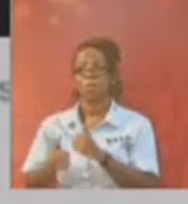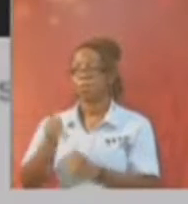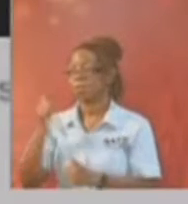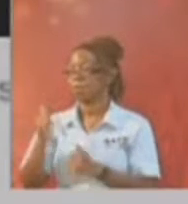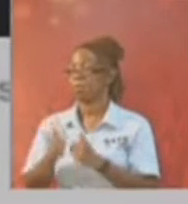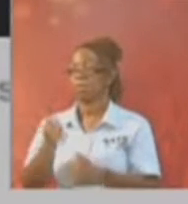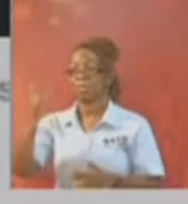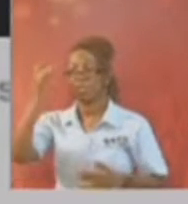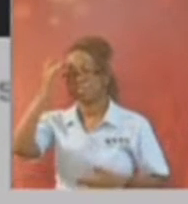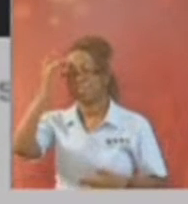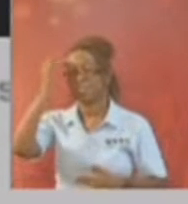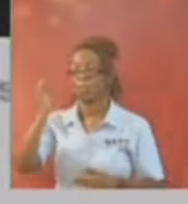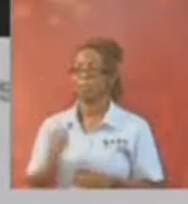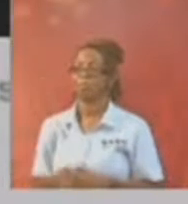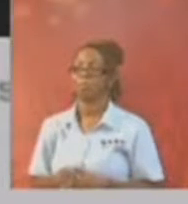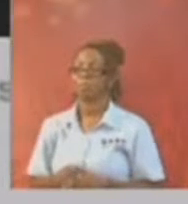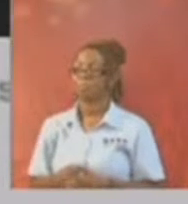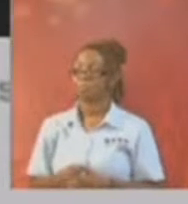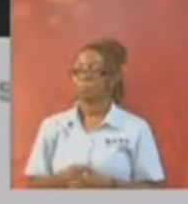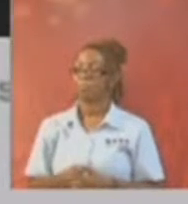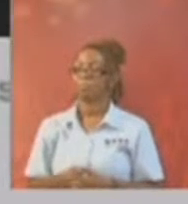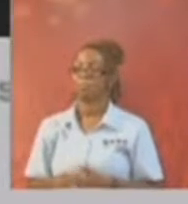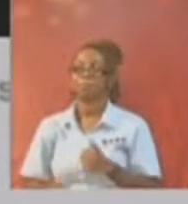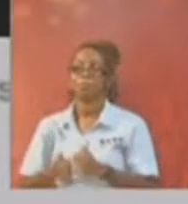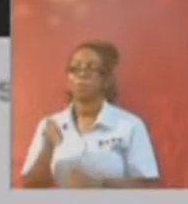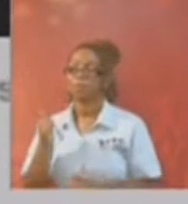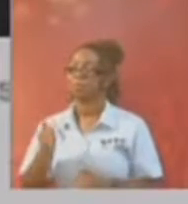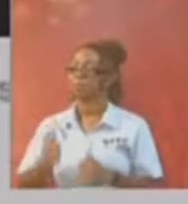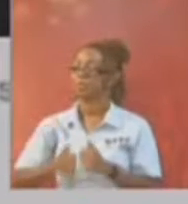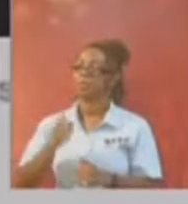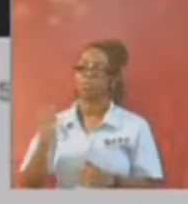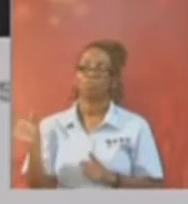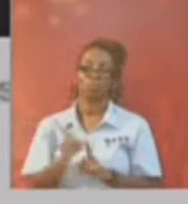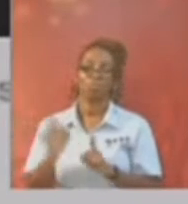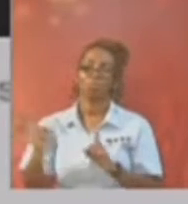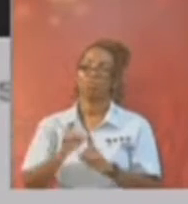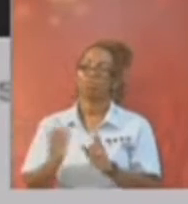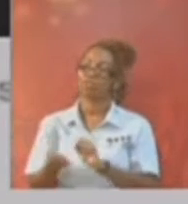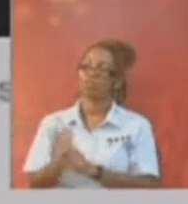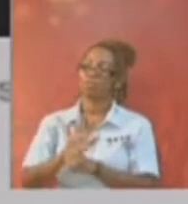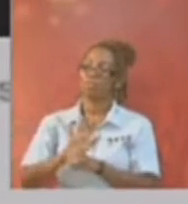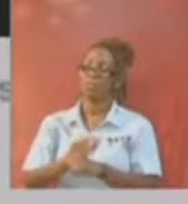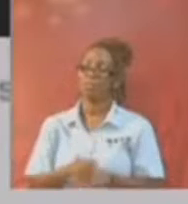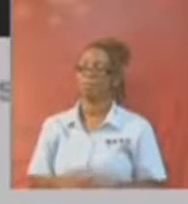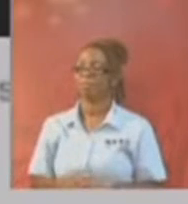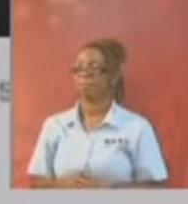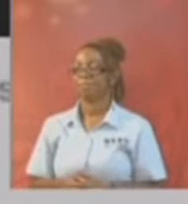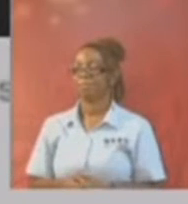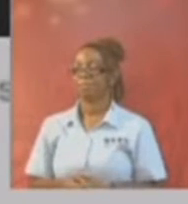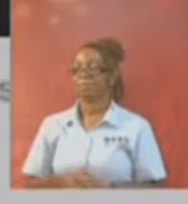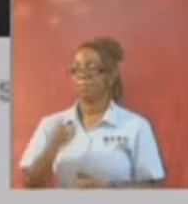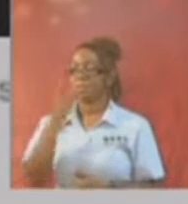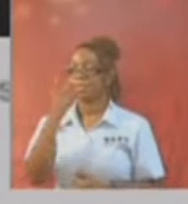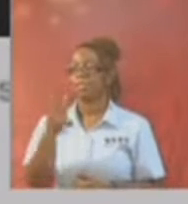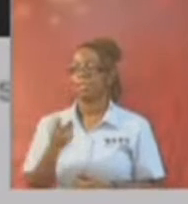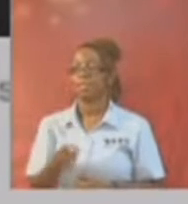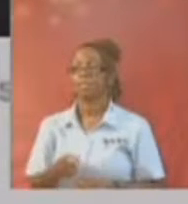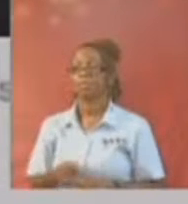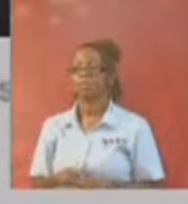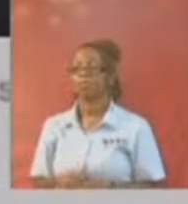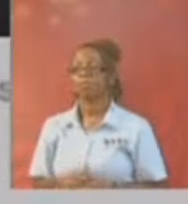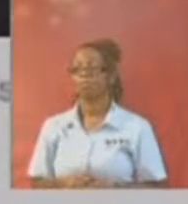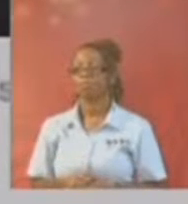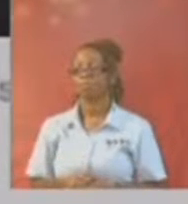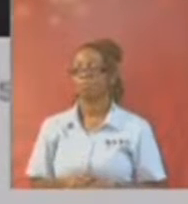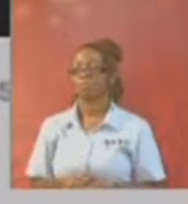affected in terms of numbers of persons to get COVID-19. And so that is what we're seeing in St. George East as well. We have